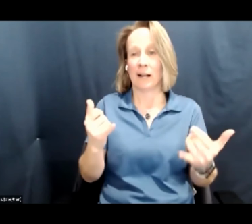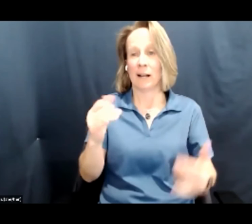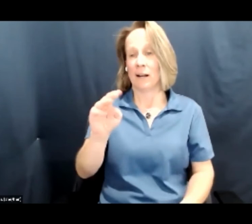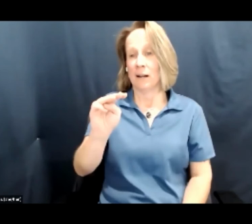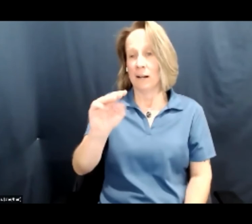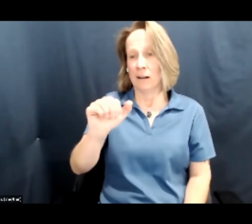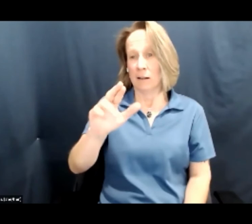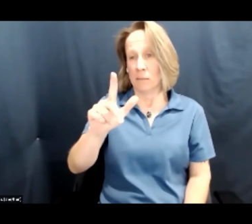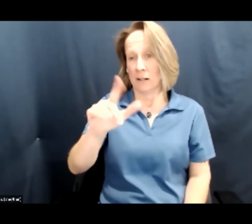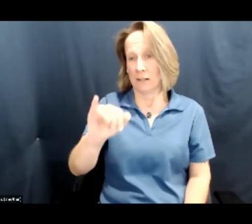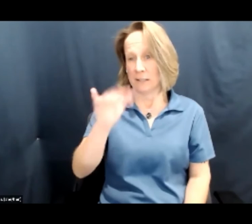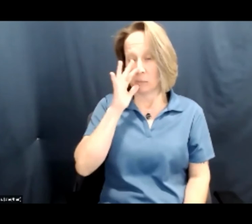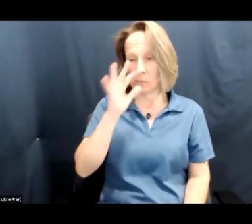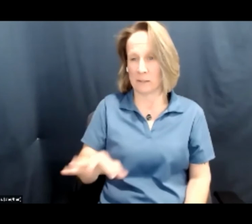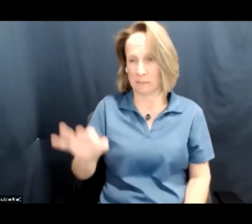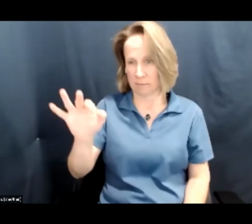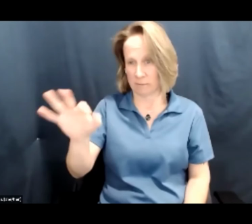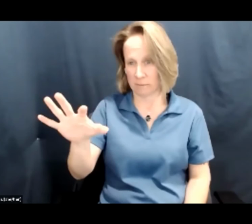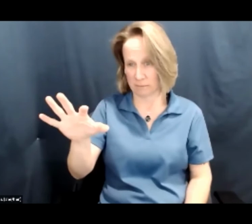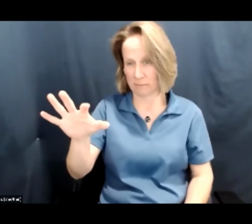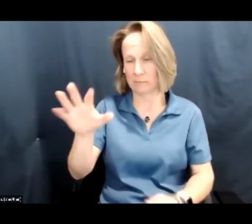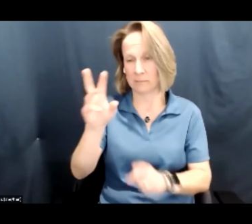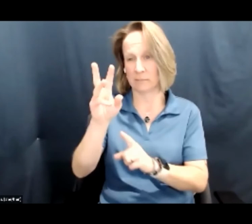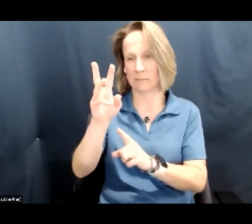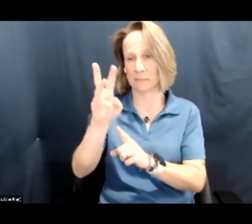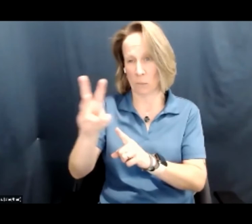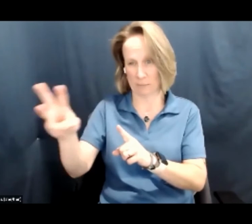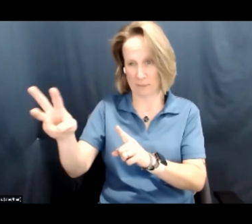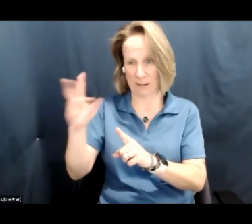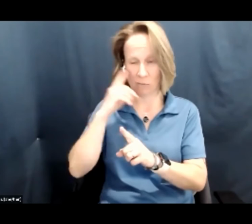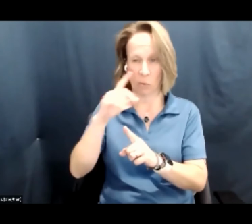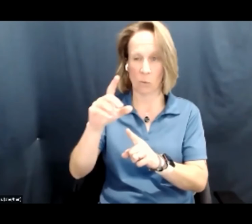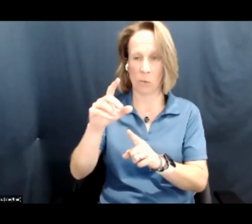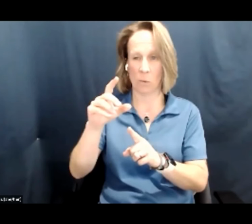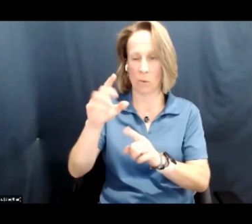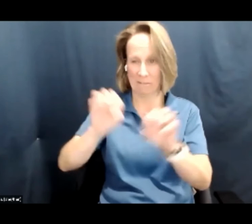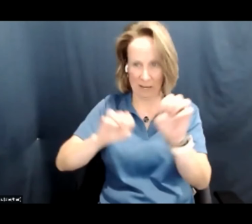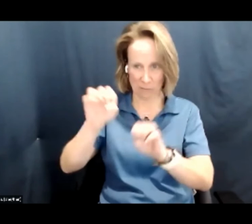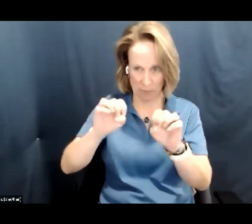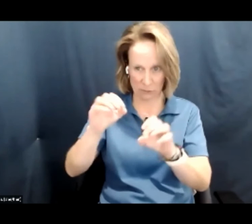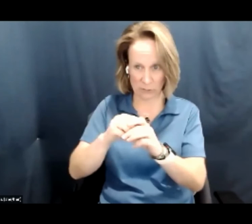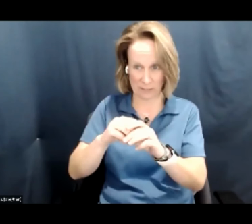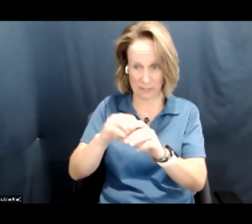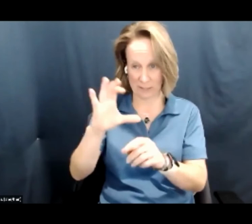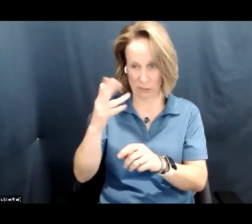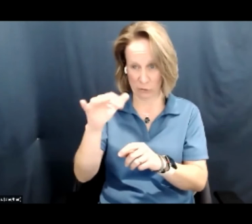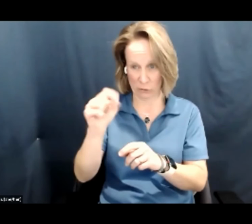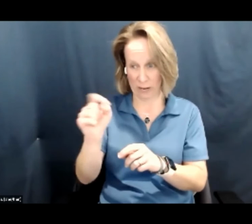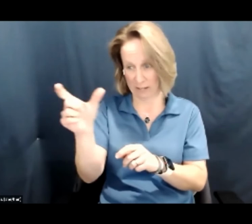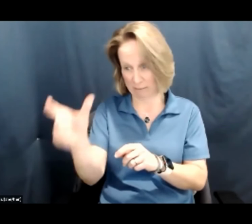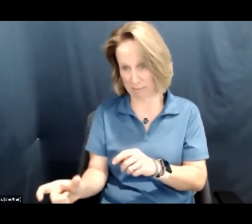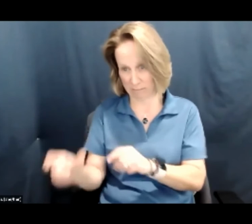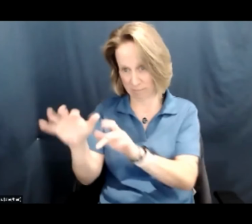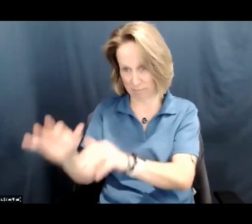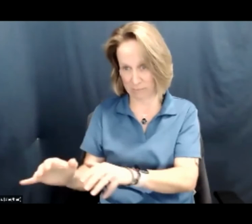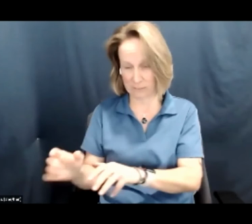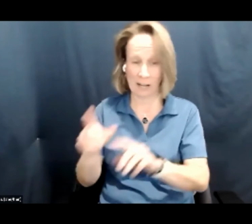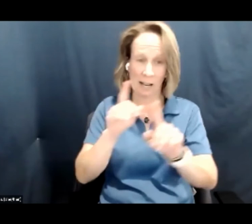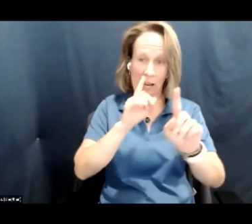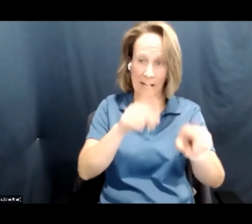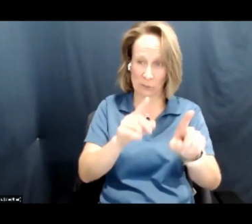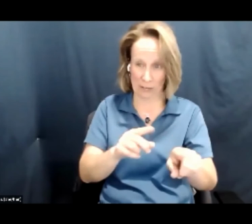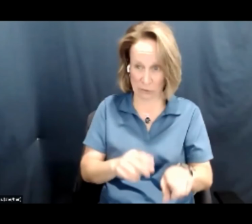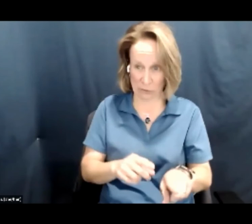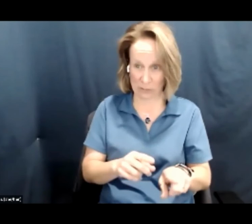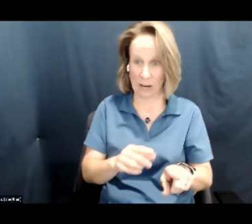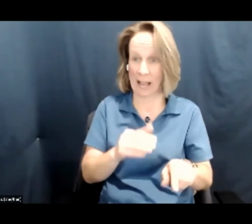chat. Please complete the evaluation. And once you have completed the evaluation, at the end of it, there'll be a thing that says, click here to get